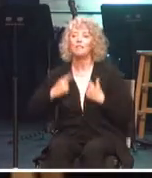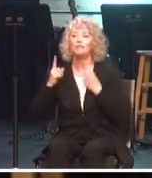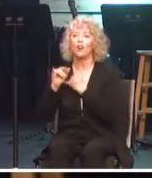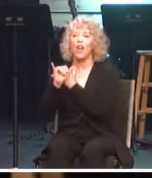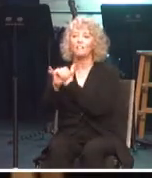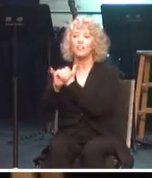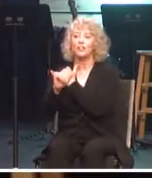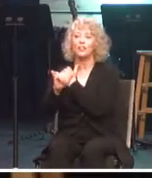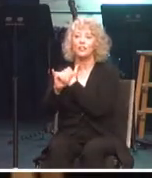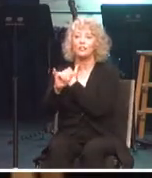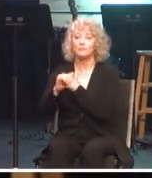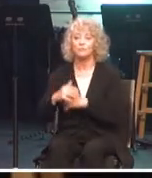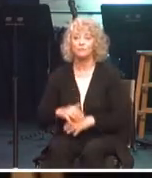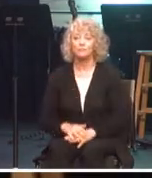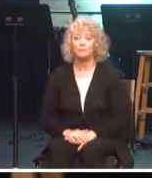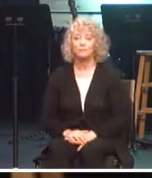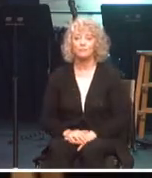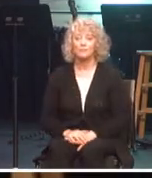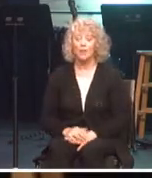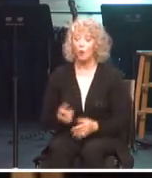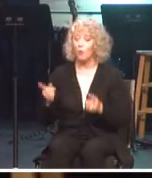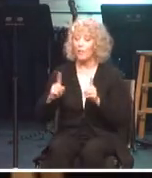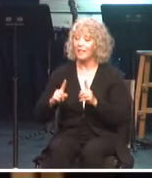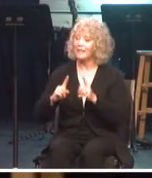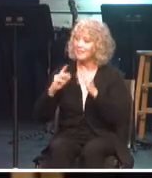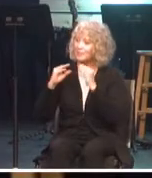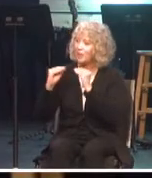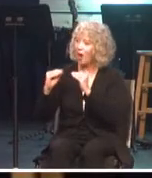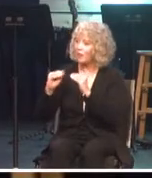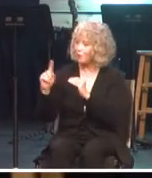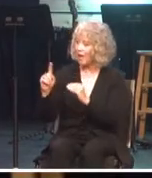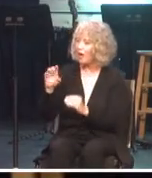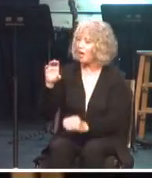he said in the synagogue as he taught in Capernaum.